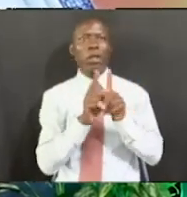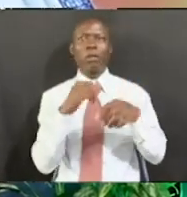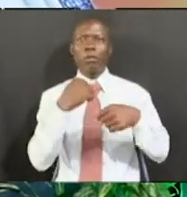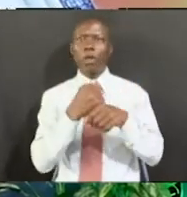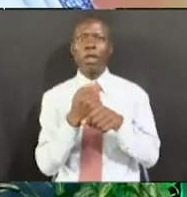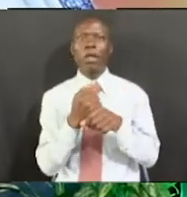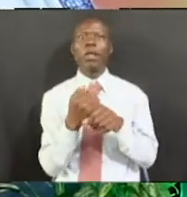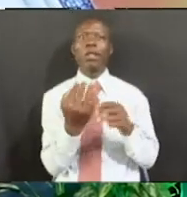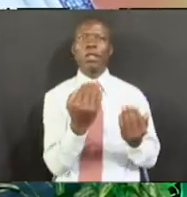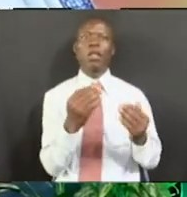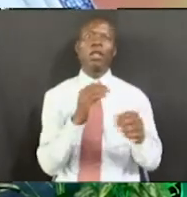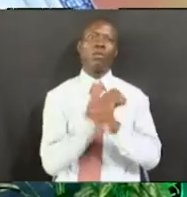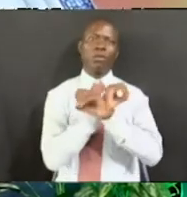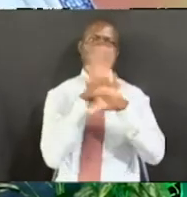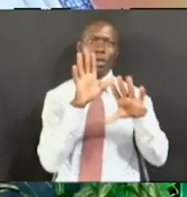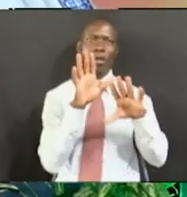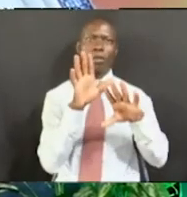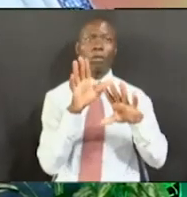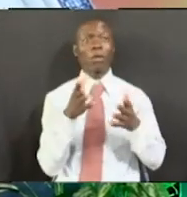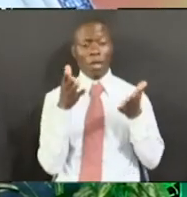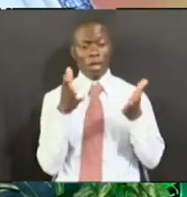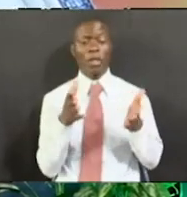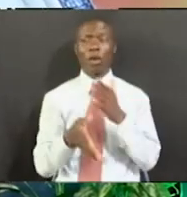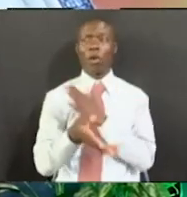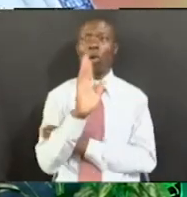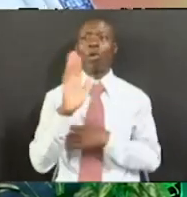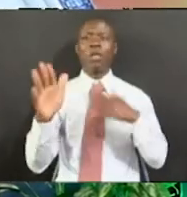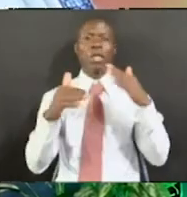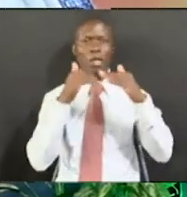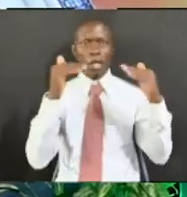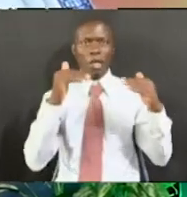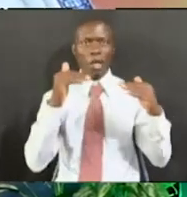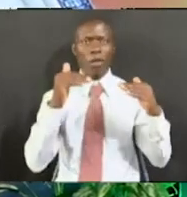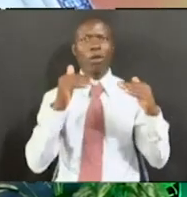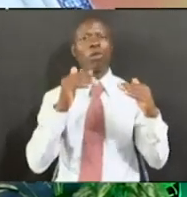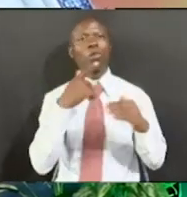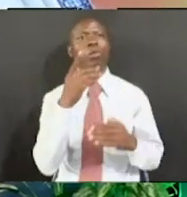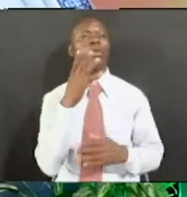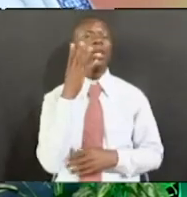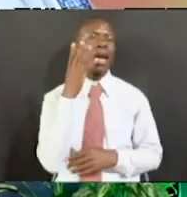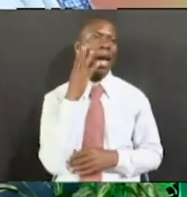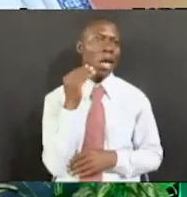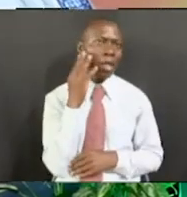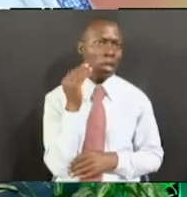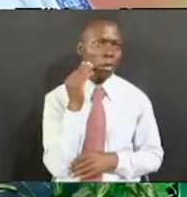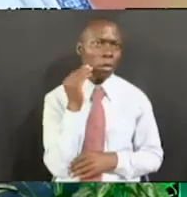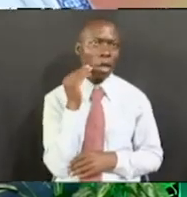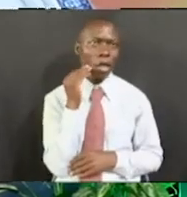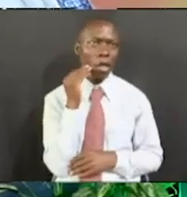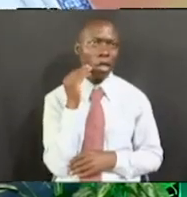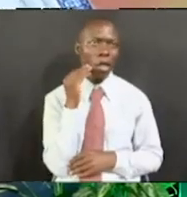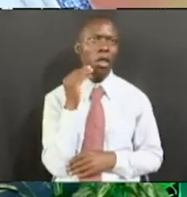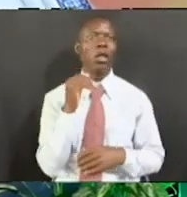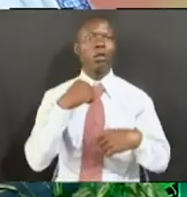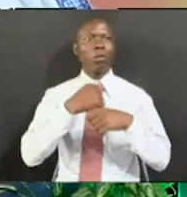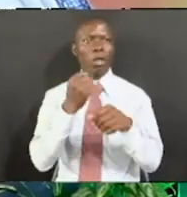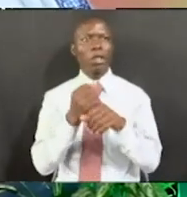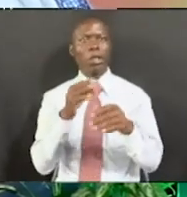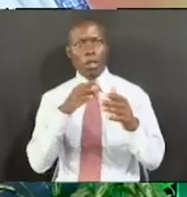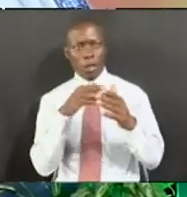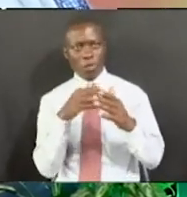children. There's a God in heaven who is an expert in turning losers into champions.